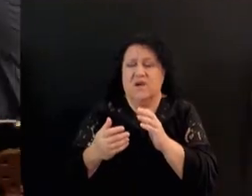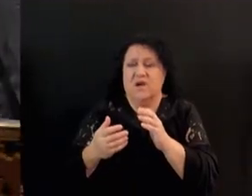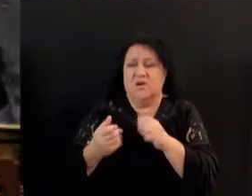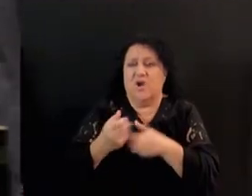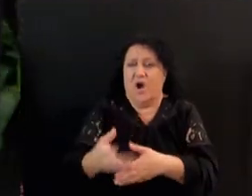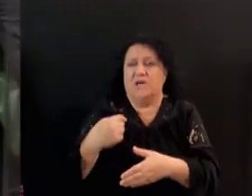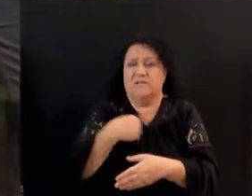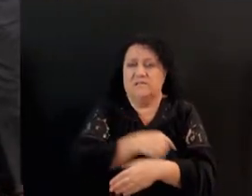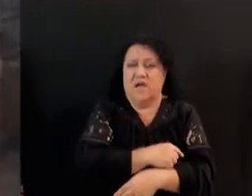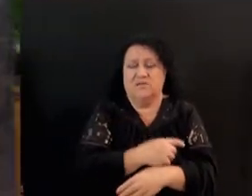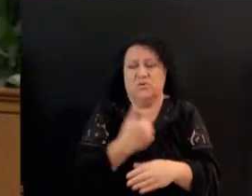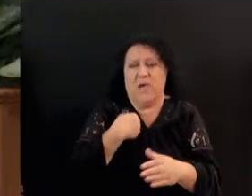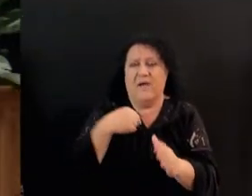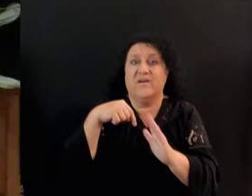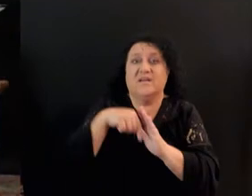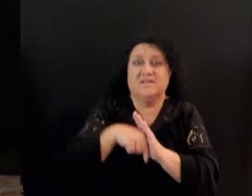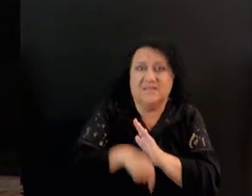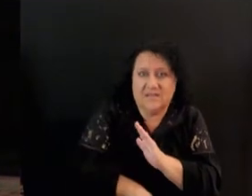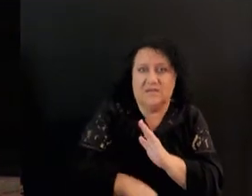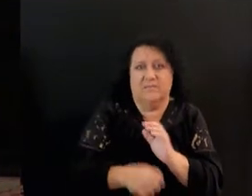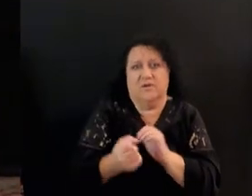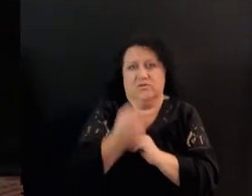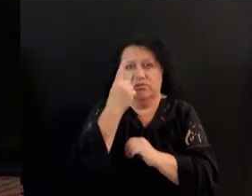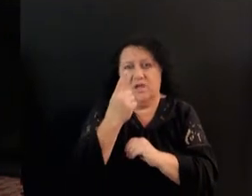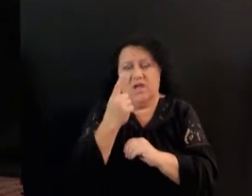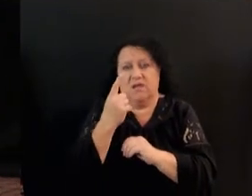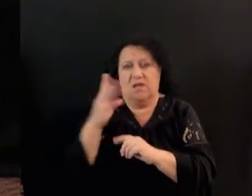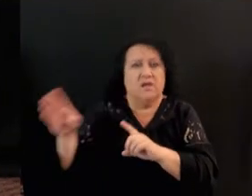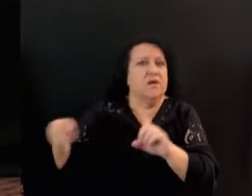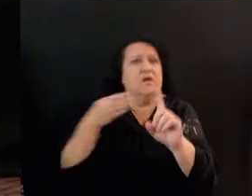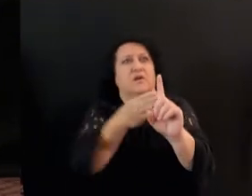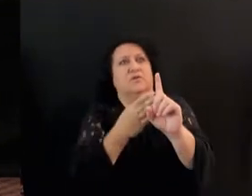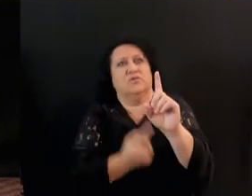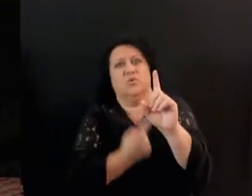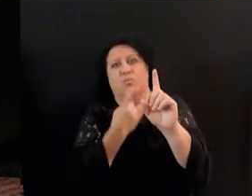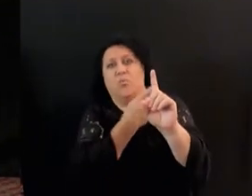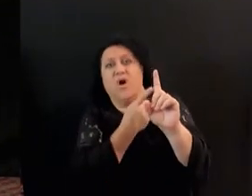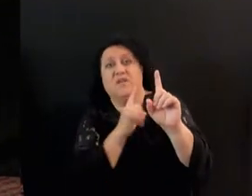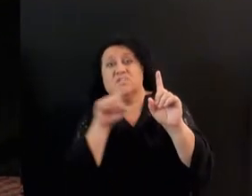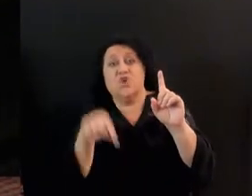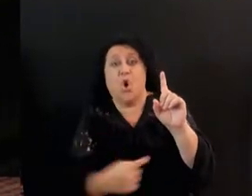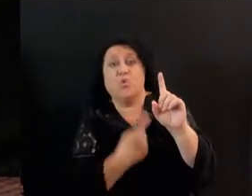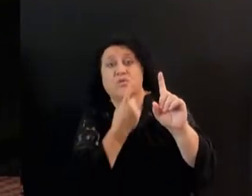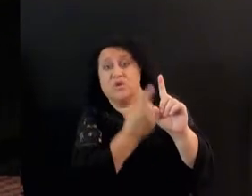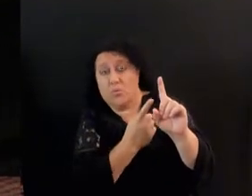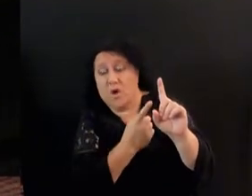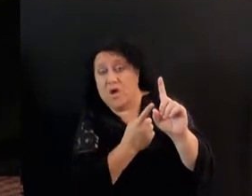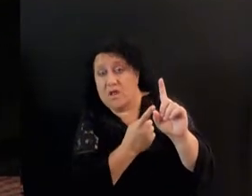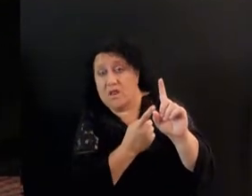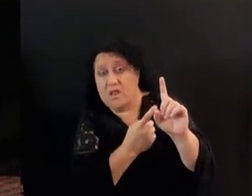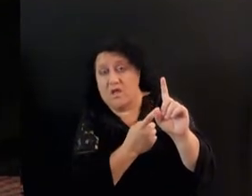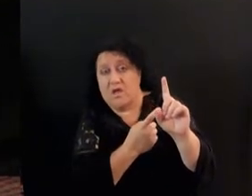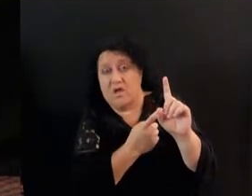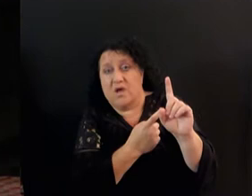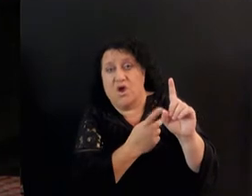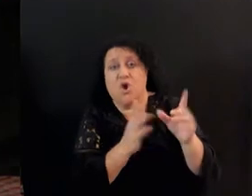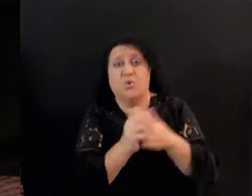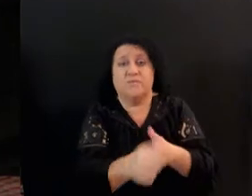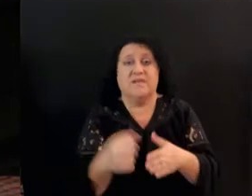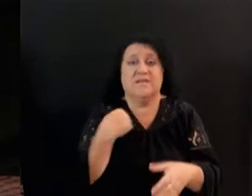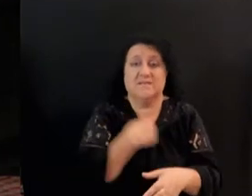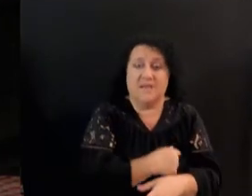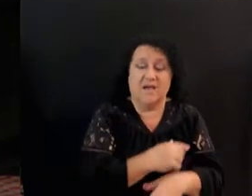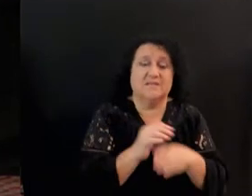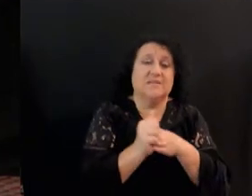understanding the one who is the only one that we can build our lives upon, as he is the one who leads us, guides us, directs